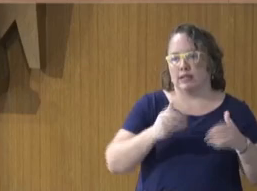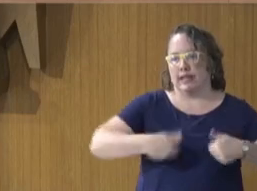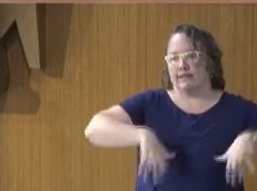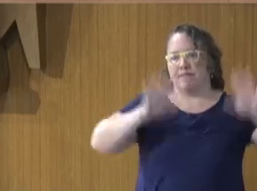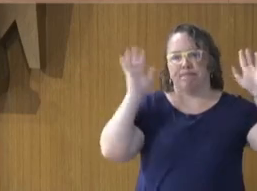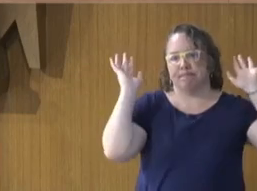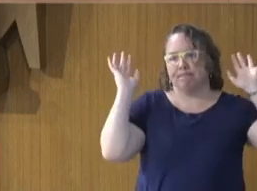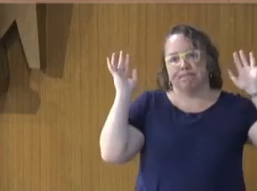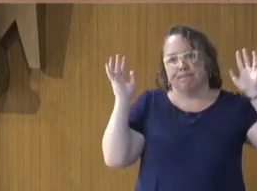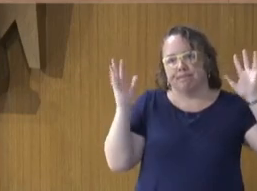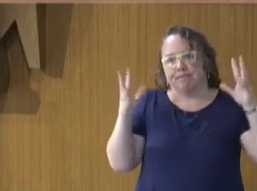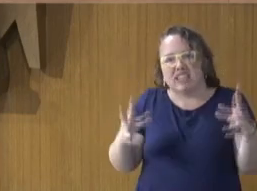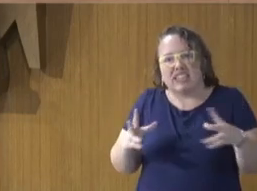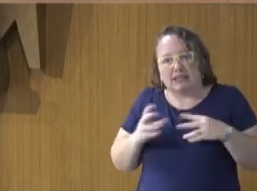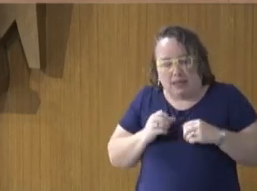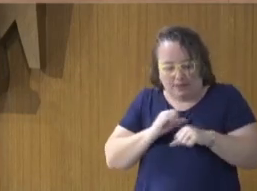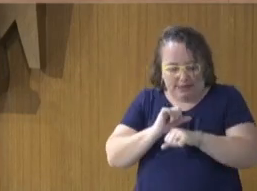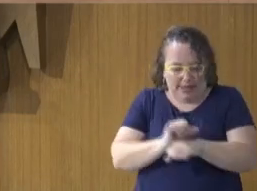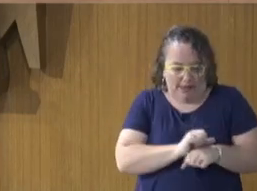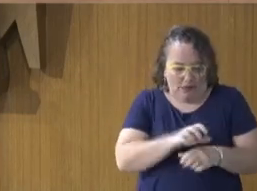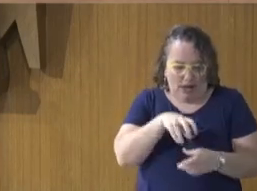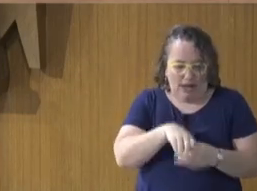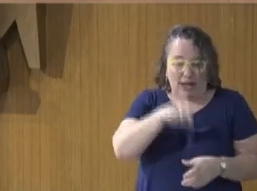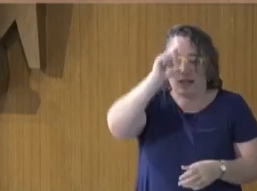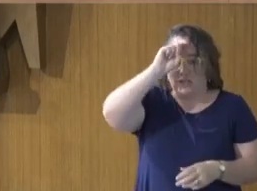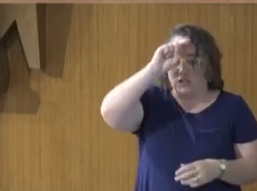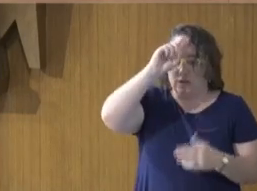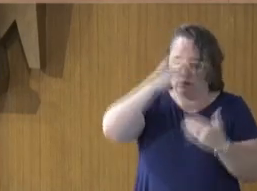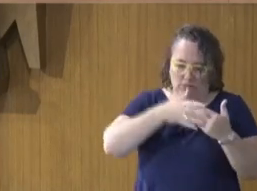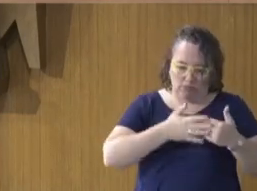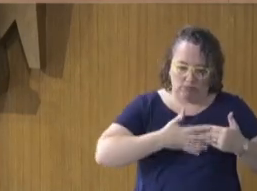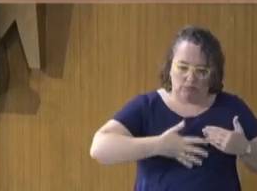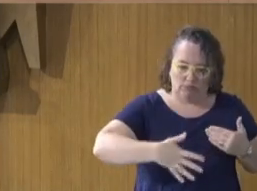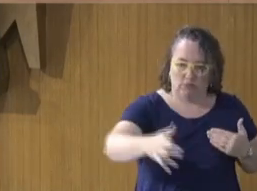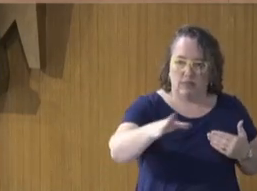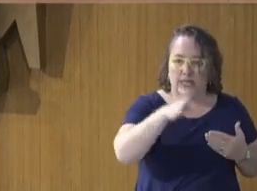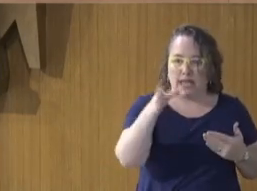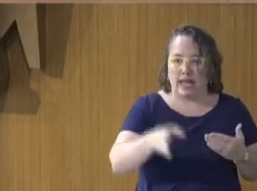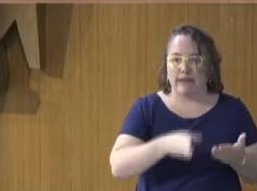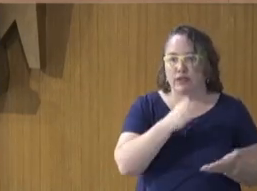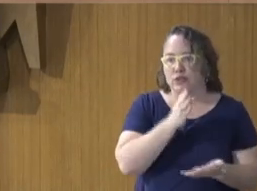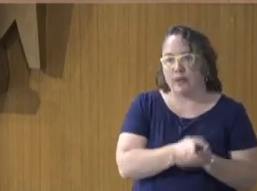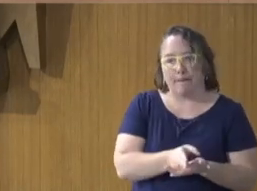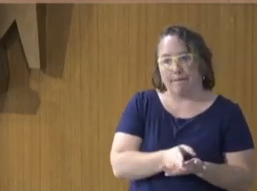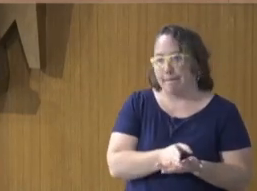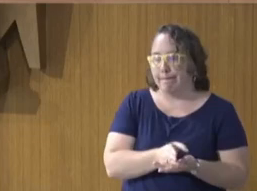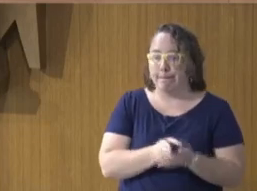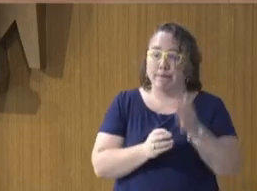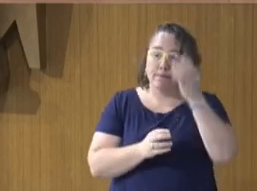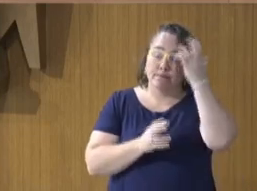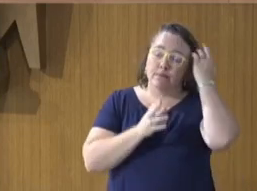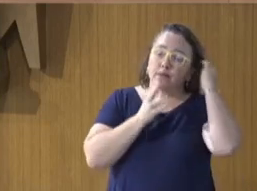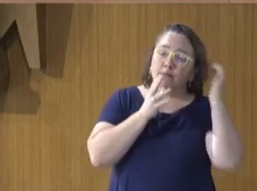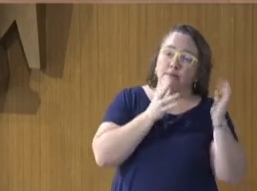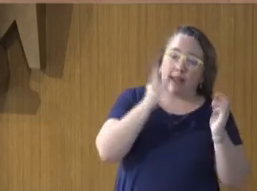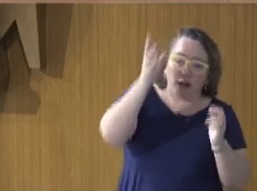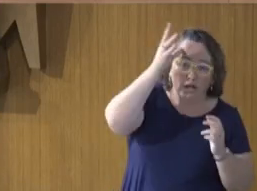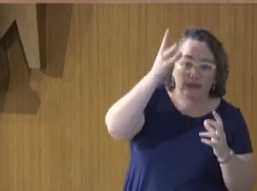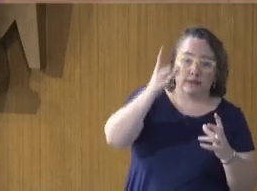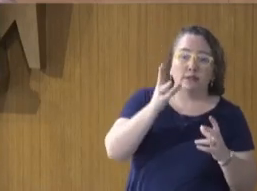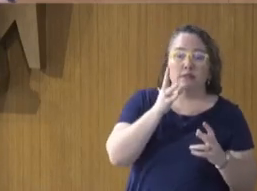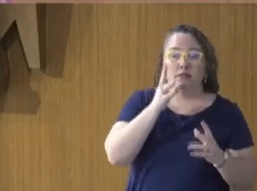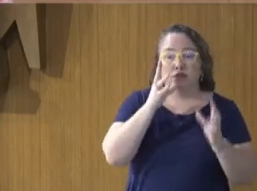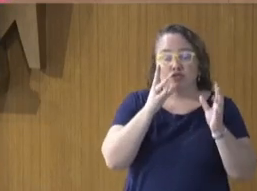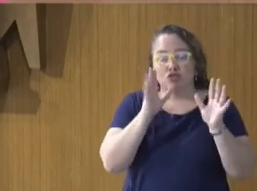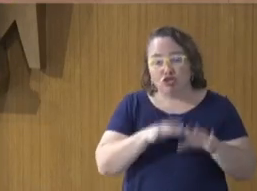They had accepted slavery in Egypt as their fate forever and as their children's fate and as their grandchildren's fate and as their